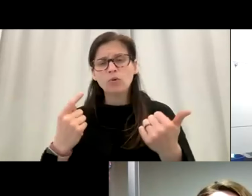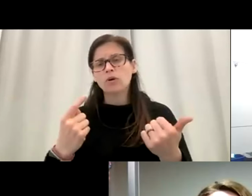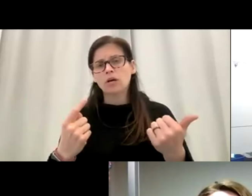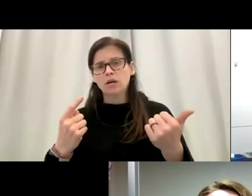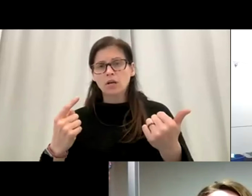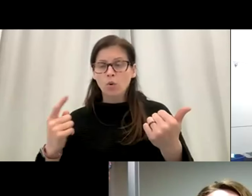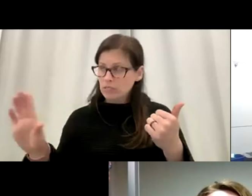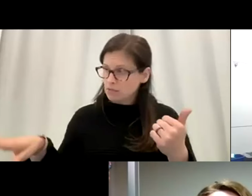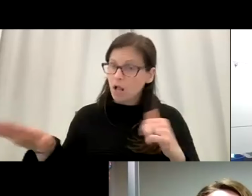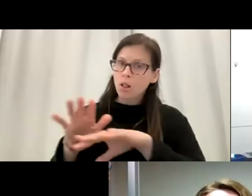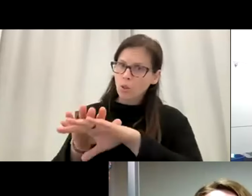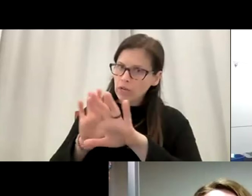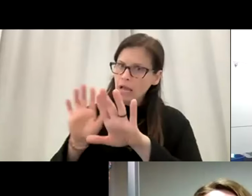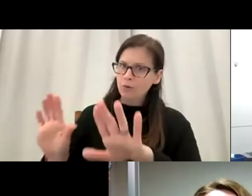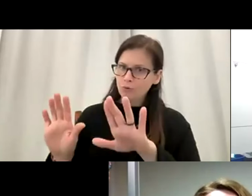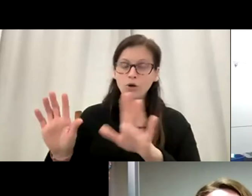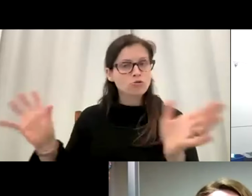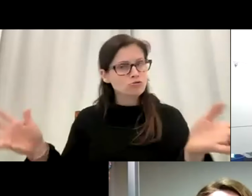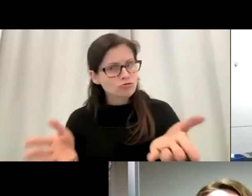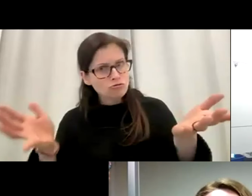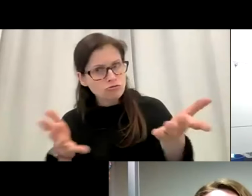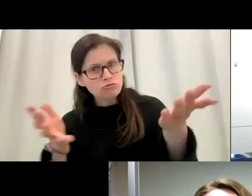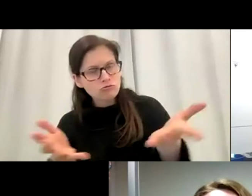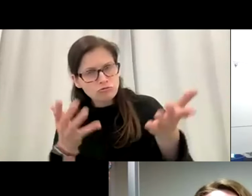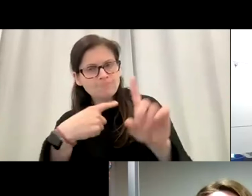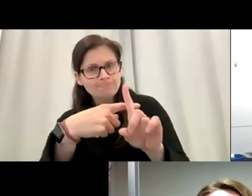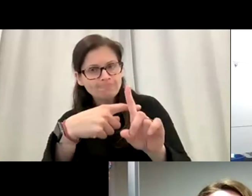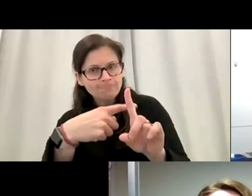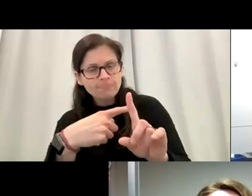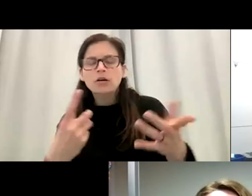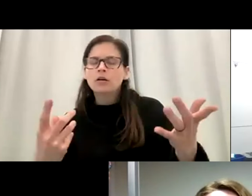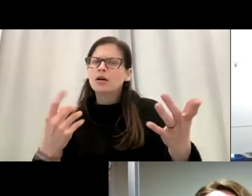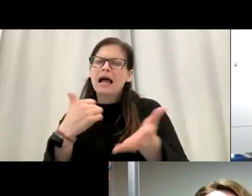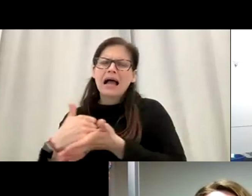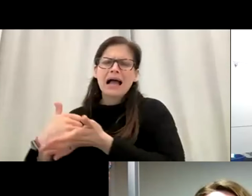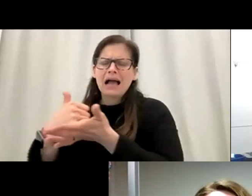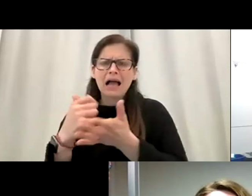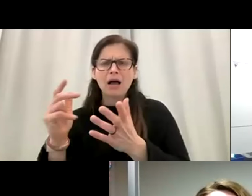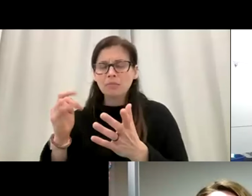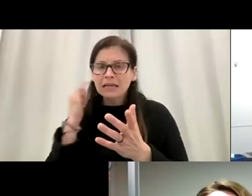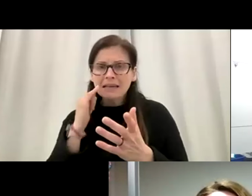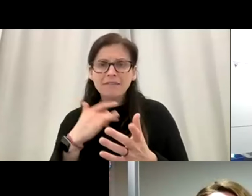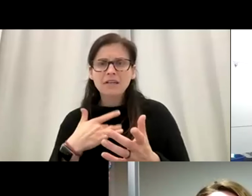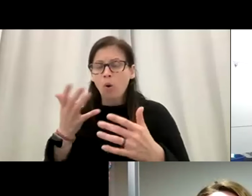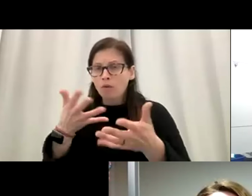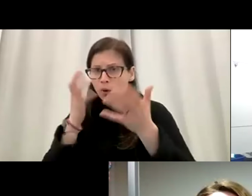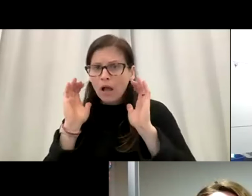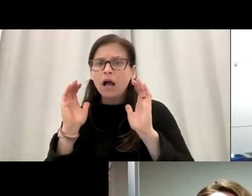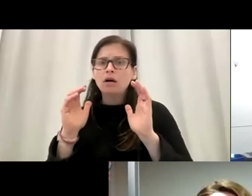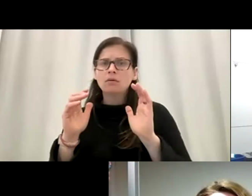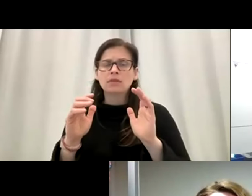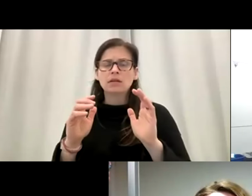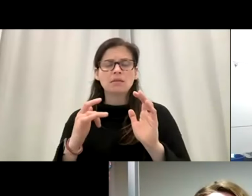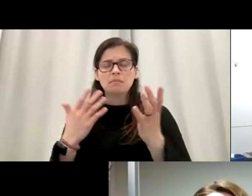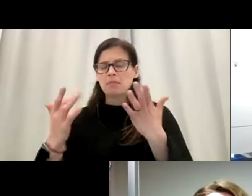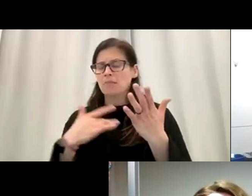other down. We encouraged each other. We helped those who just were overwhelmed and might not have had the bandwidth